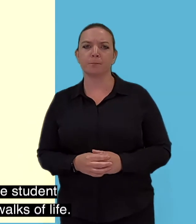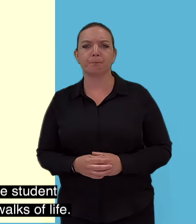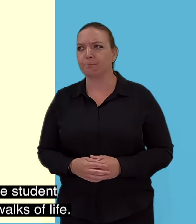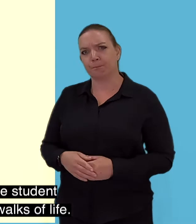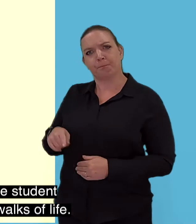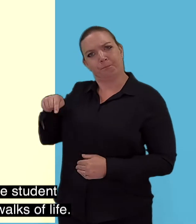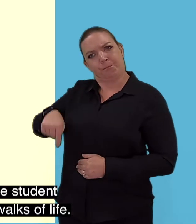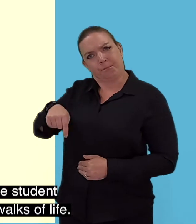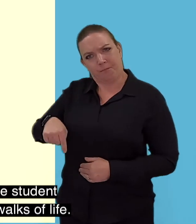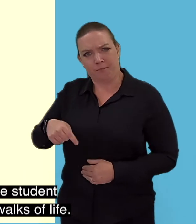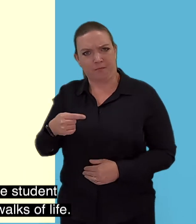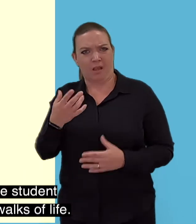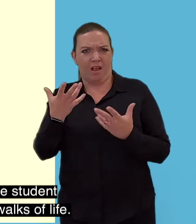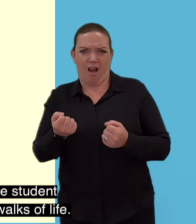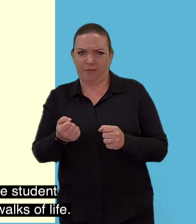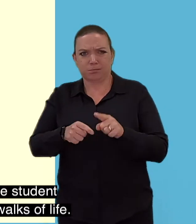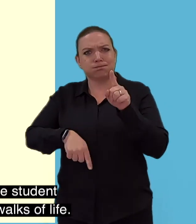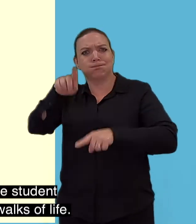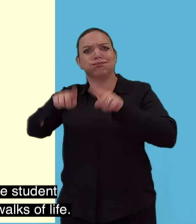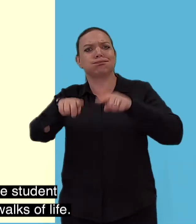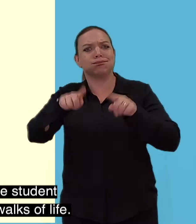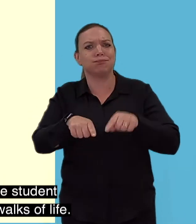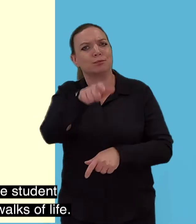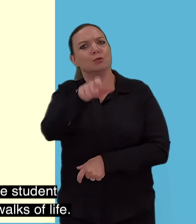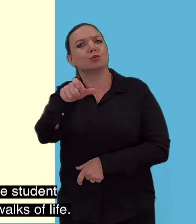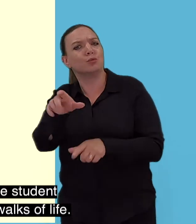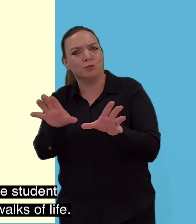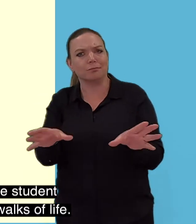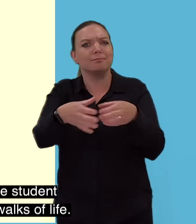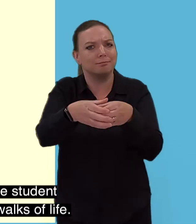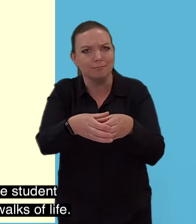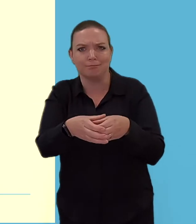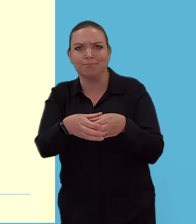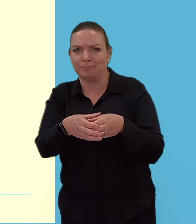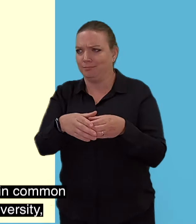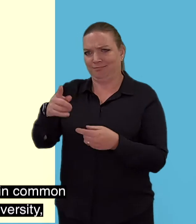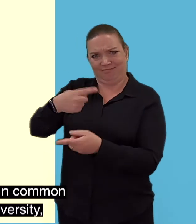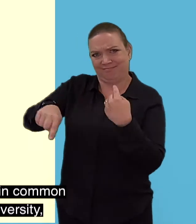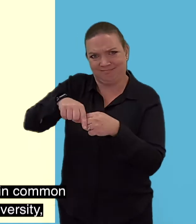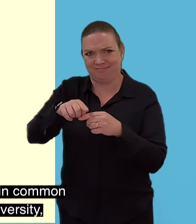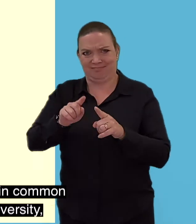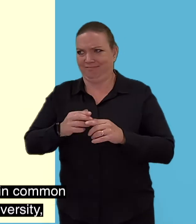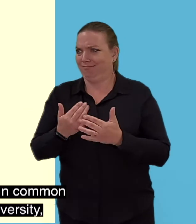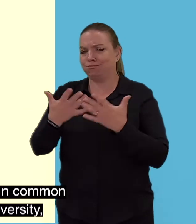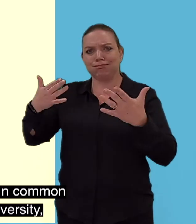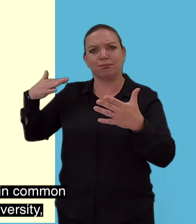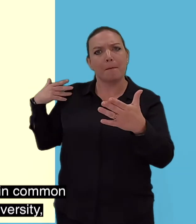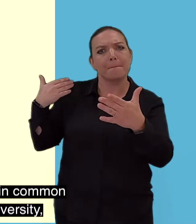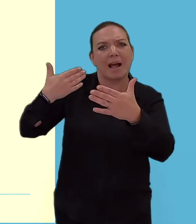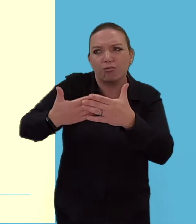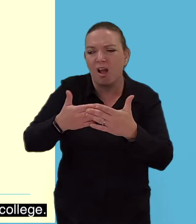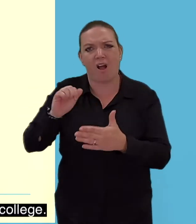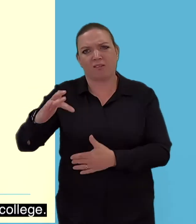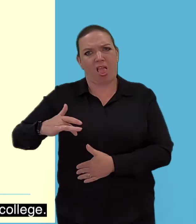Here at Birkbeck, we have a really diverse student body who come from all backgrounds and walks of life. One thing that many of our students have in